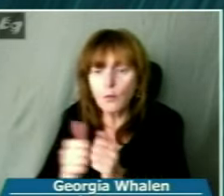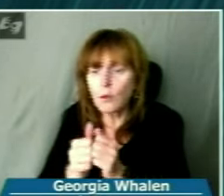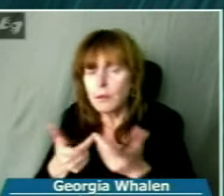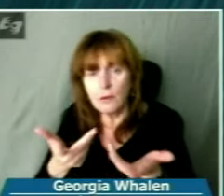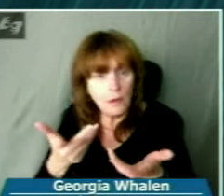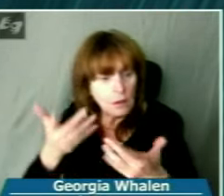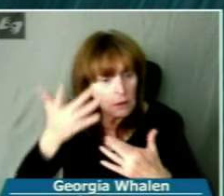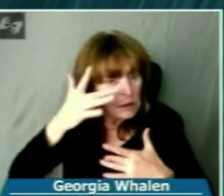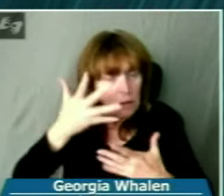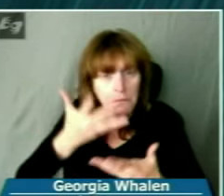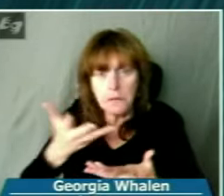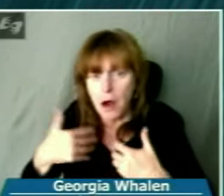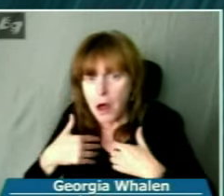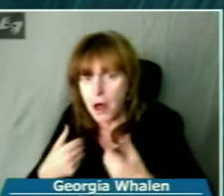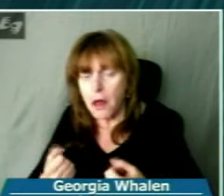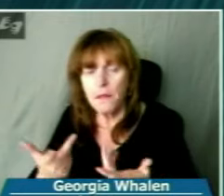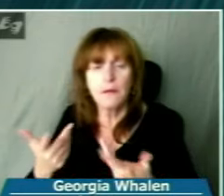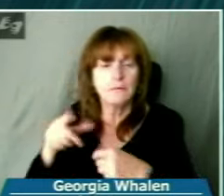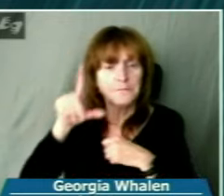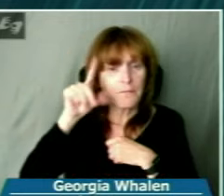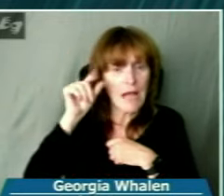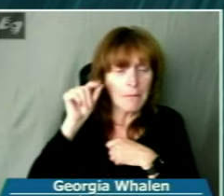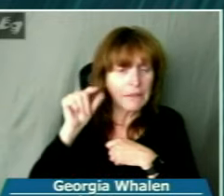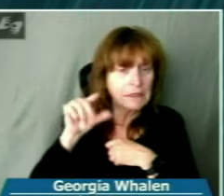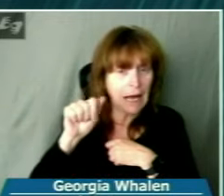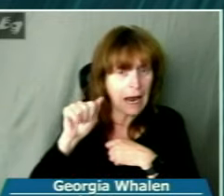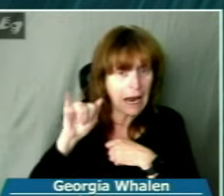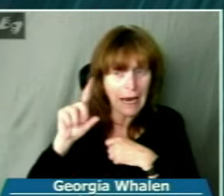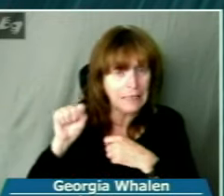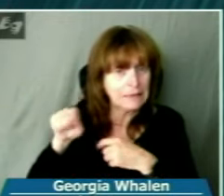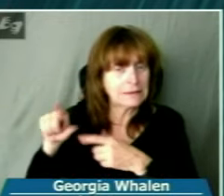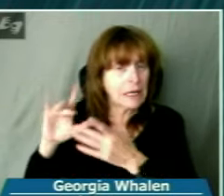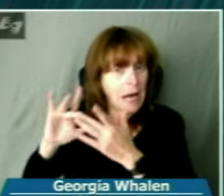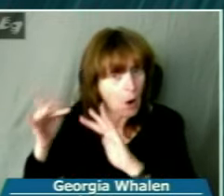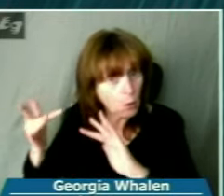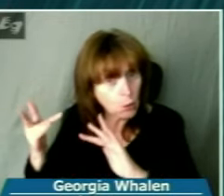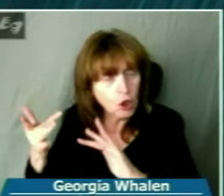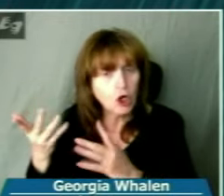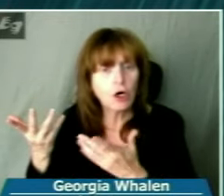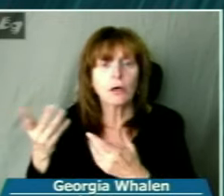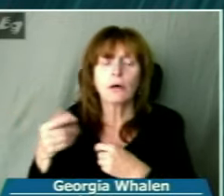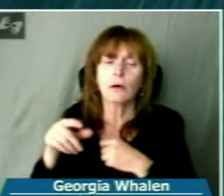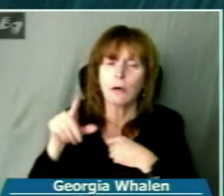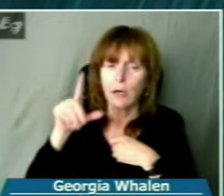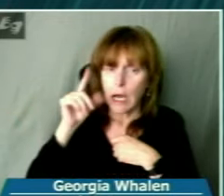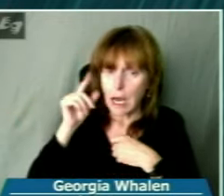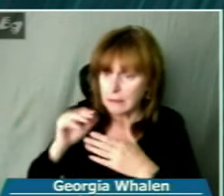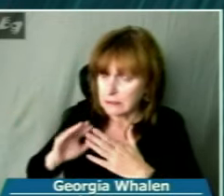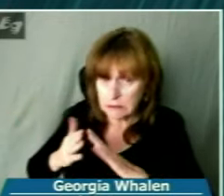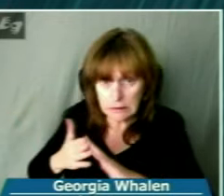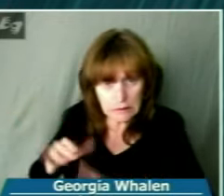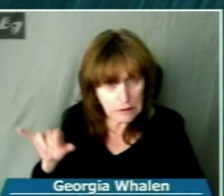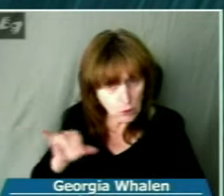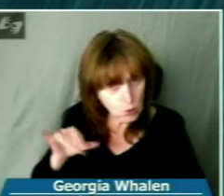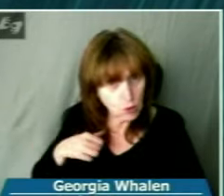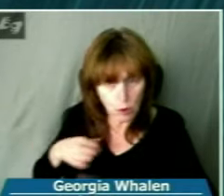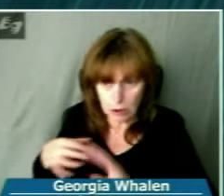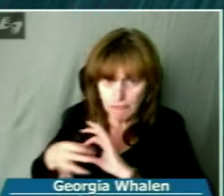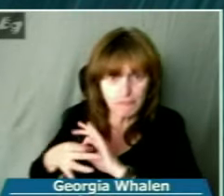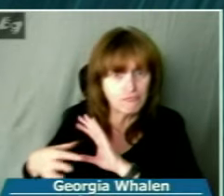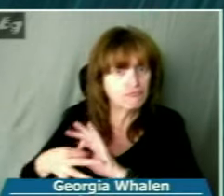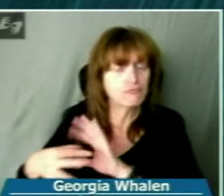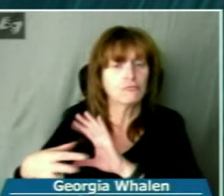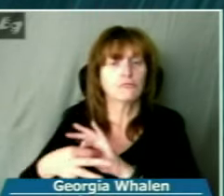with the Hamilton AIDS Network and the city in terms of making sure that safe injection sites